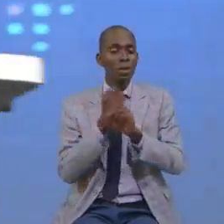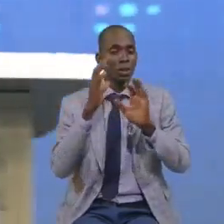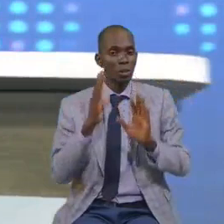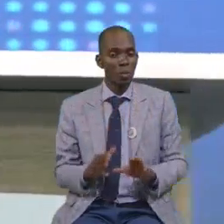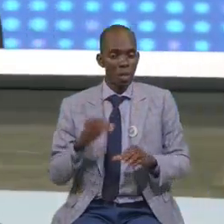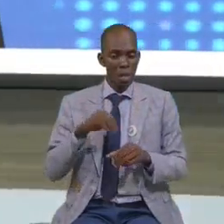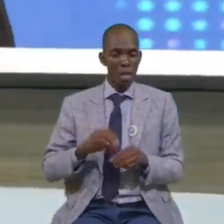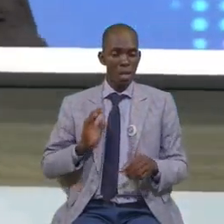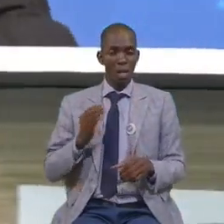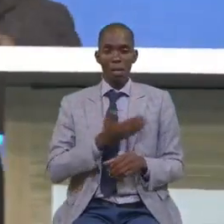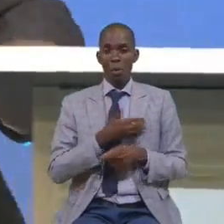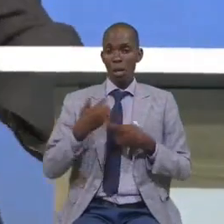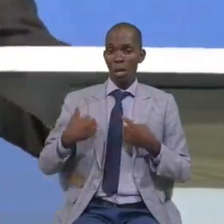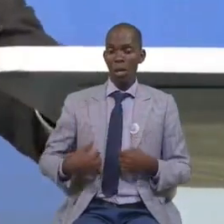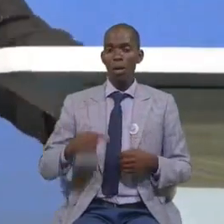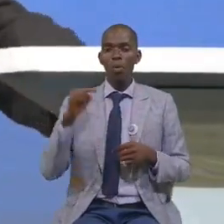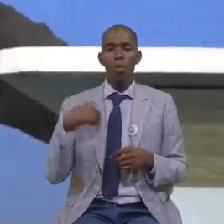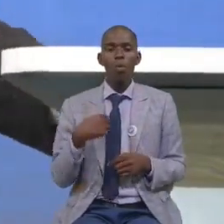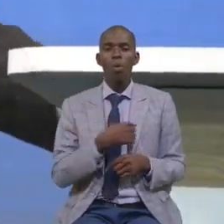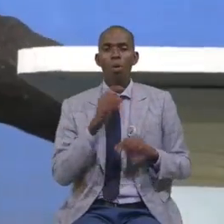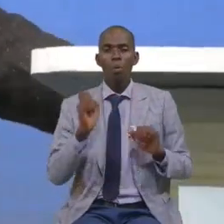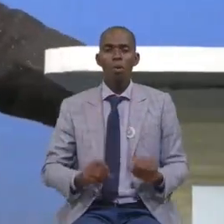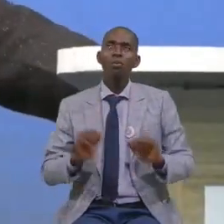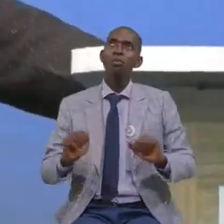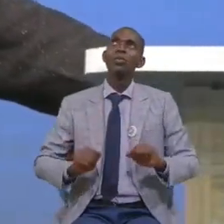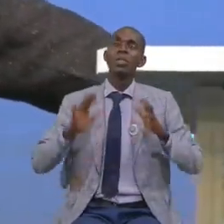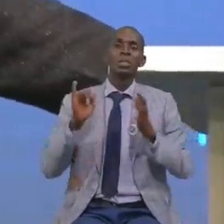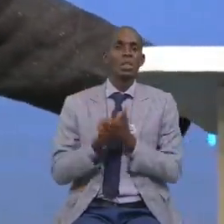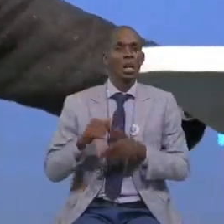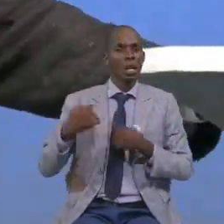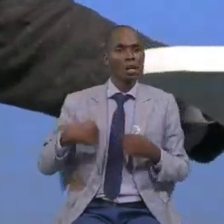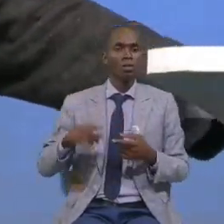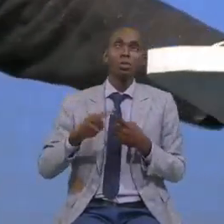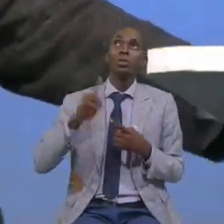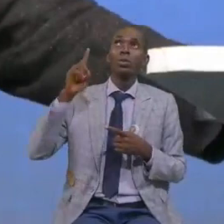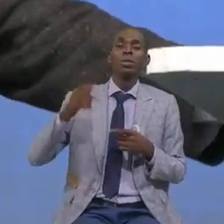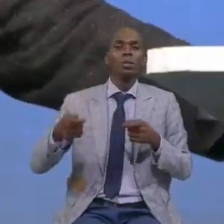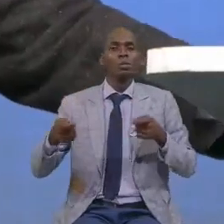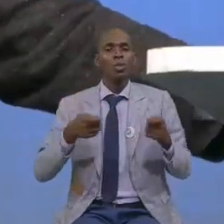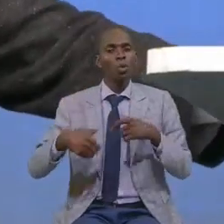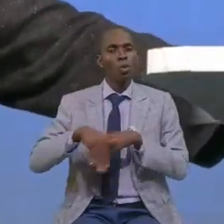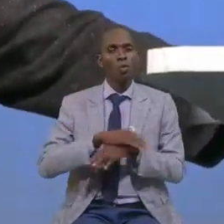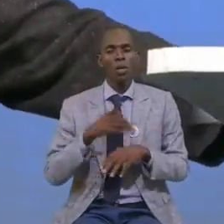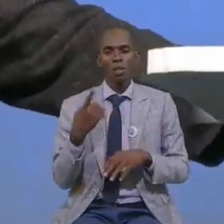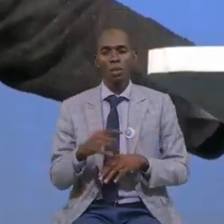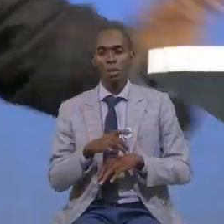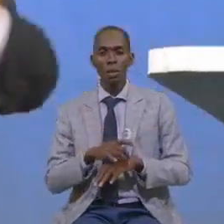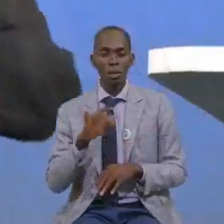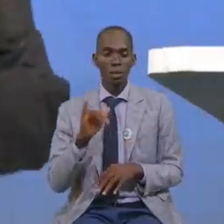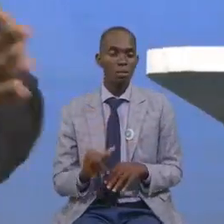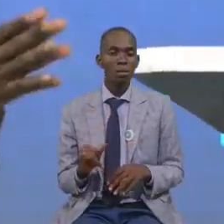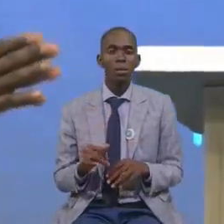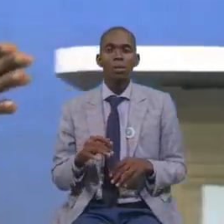must surrender that heart unto him, reigning over the heathen, reigning in